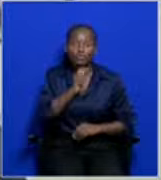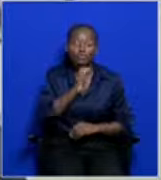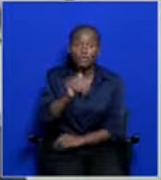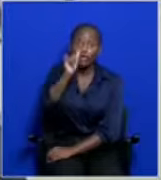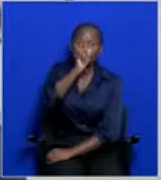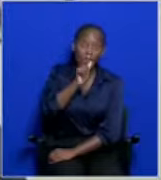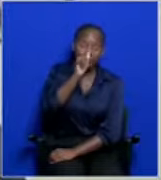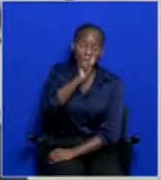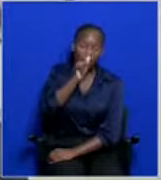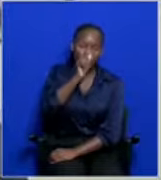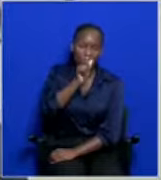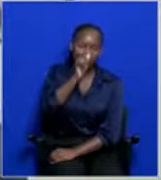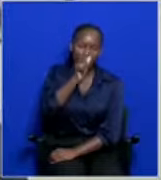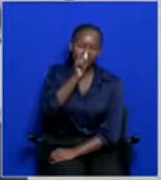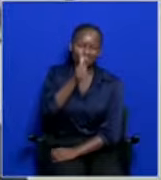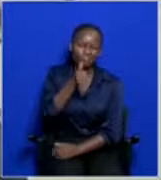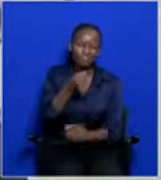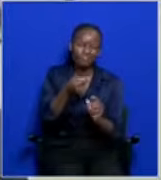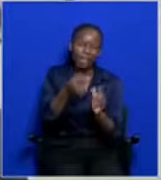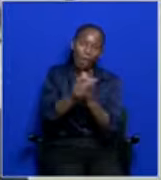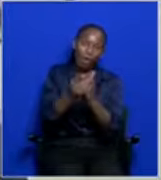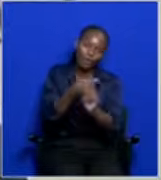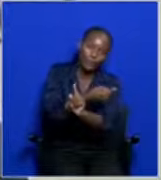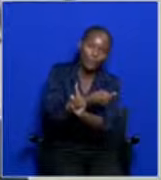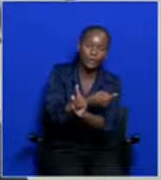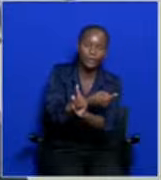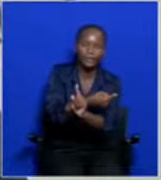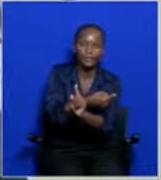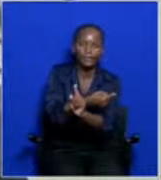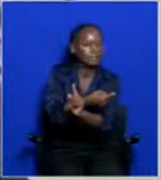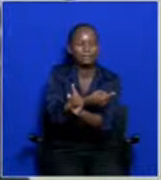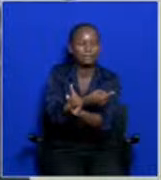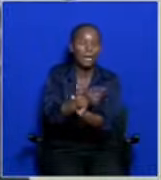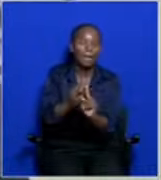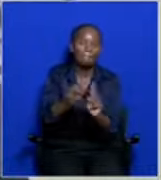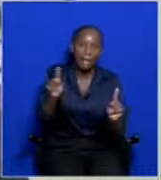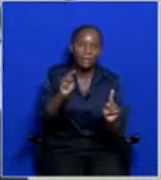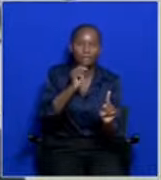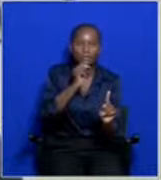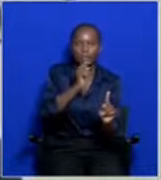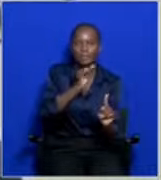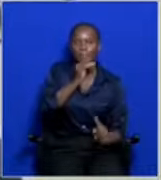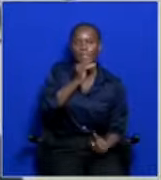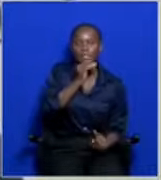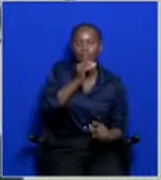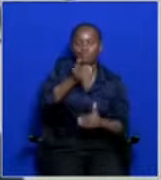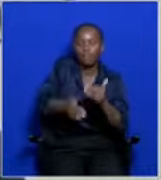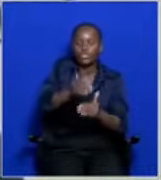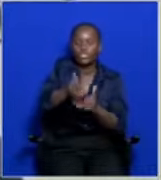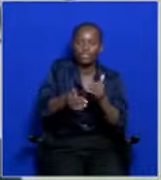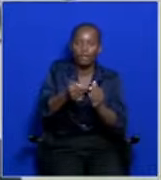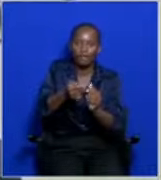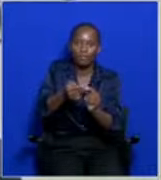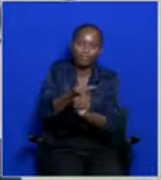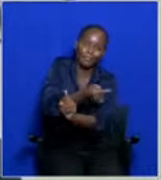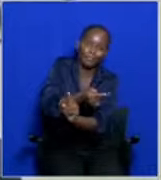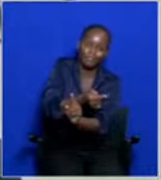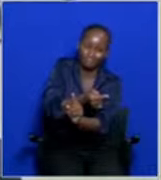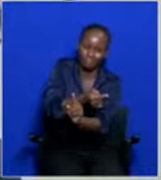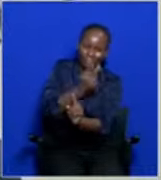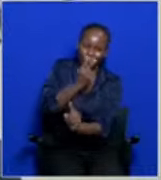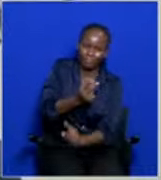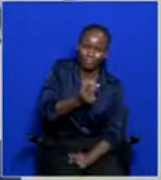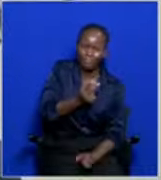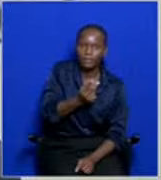there. But the misconduct is there. They know the procedure, how to do things according to their standing